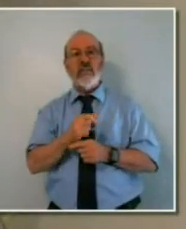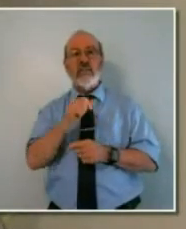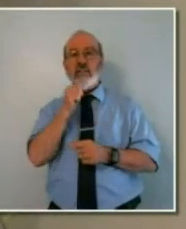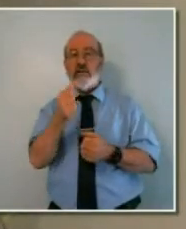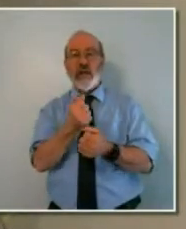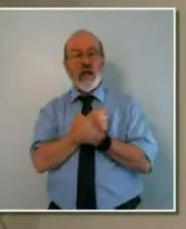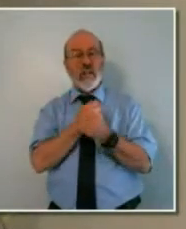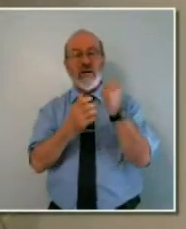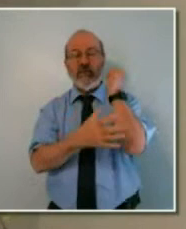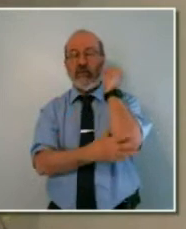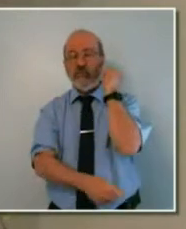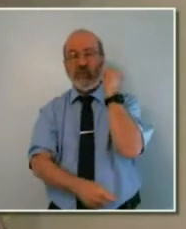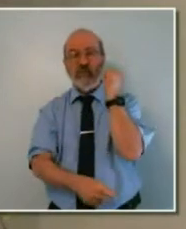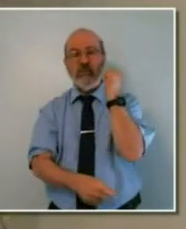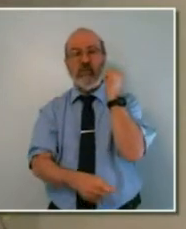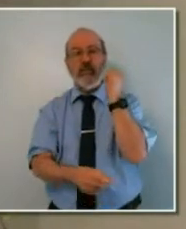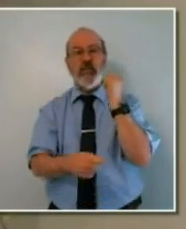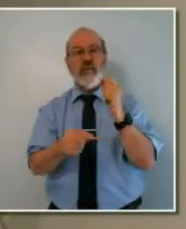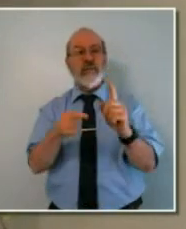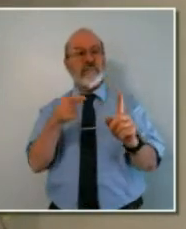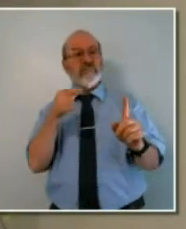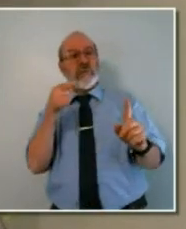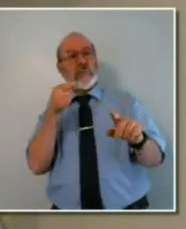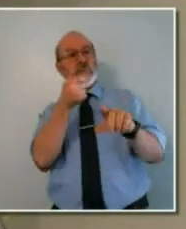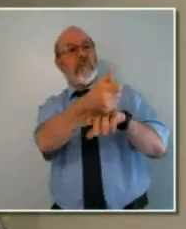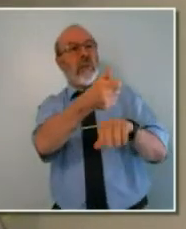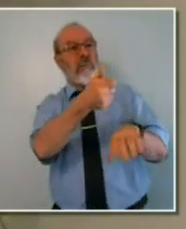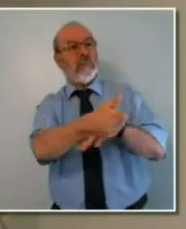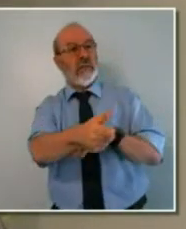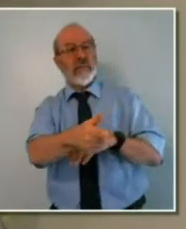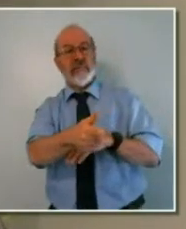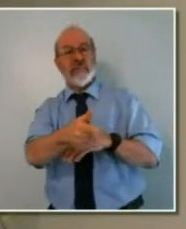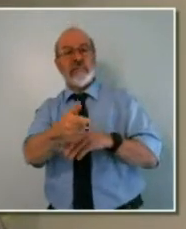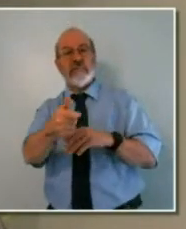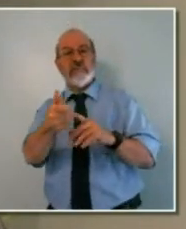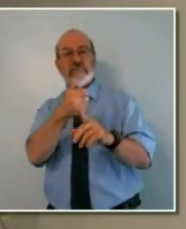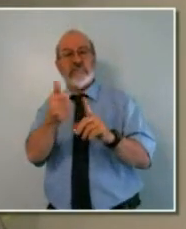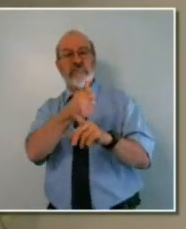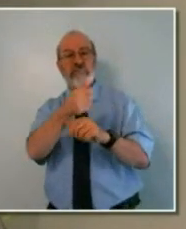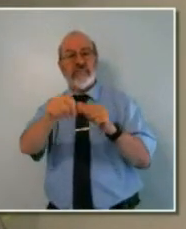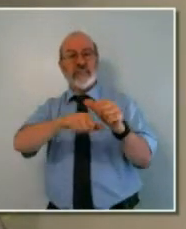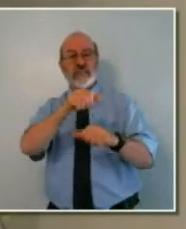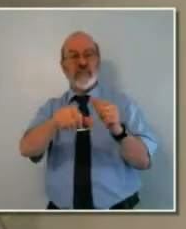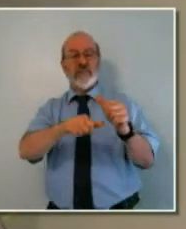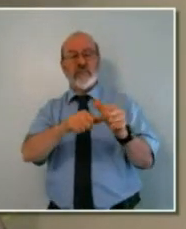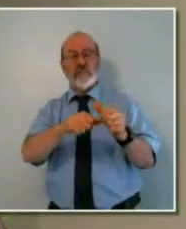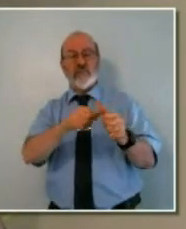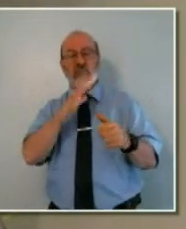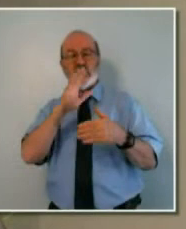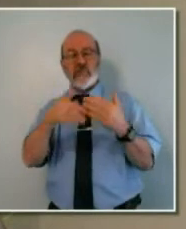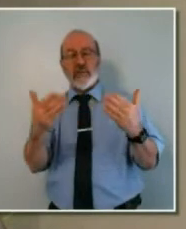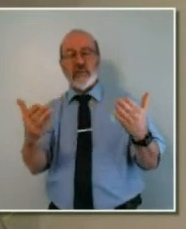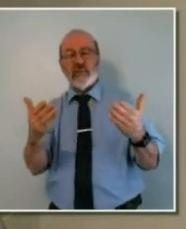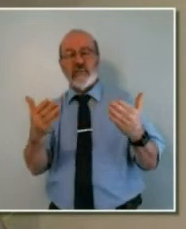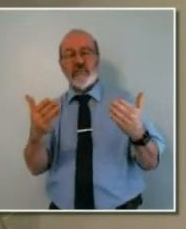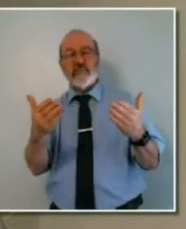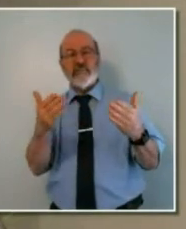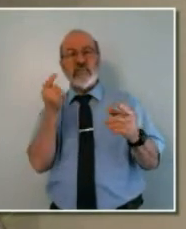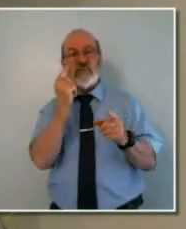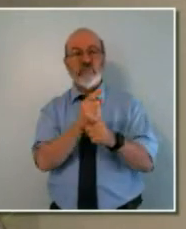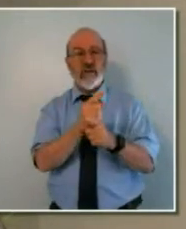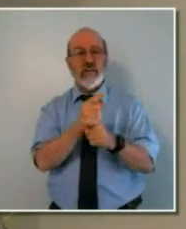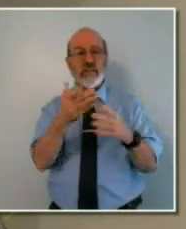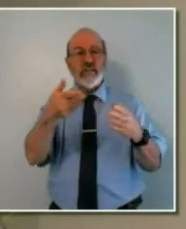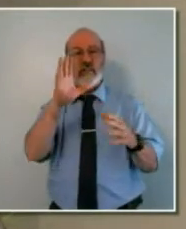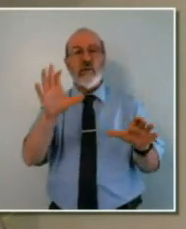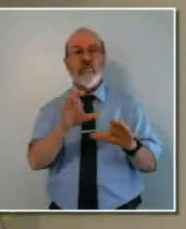poor. They were pointing the finger and mistreating one another. And so he deals with the things that are right and the things that God would do that